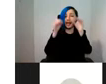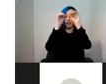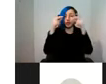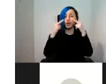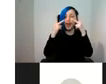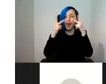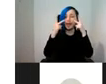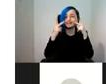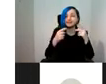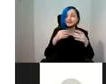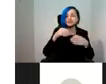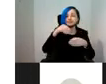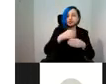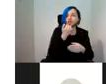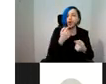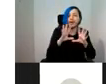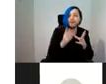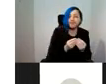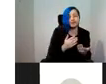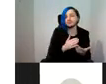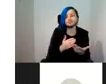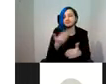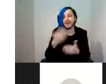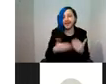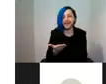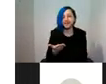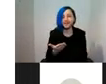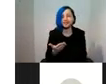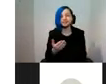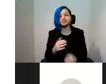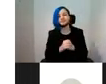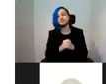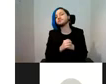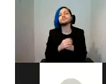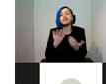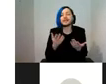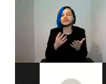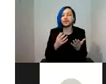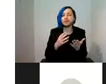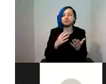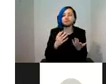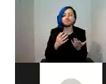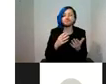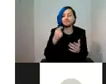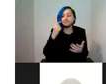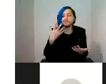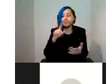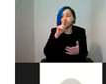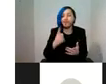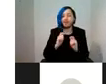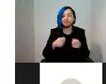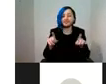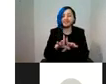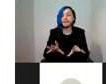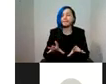architecture and design collections also software space work because then in nature, we can't treat them the same way as you treat media artworks where we can get the source